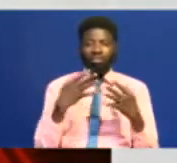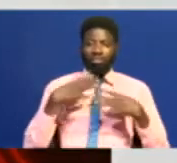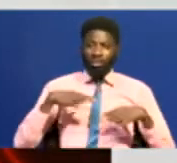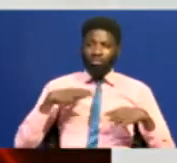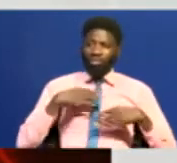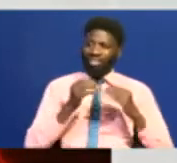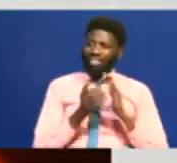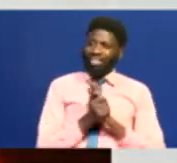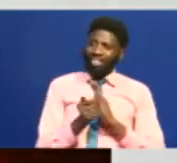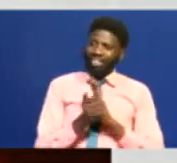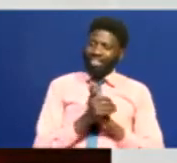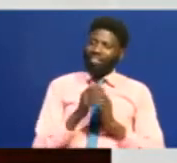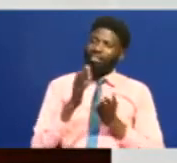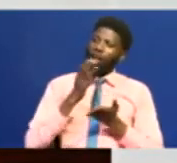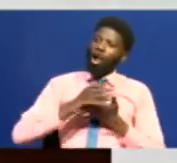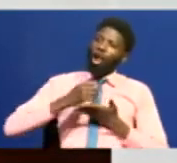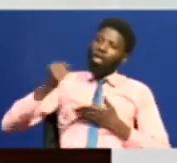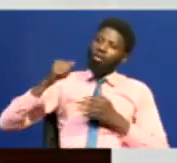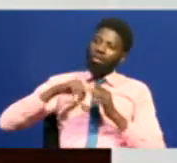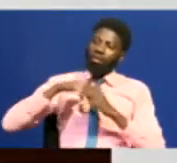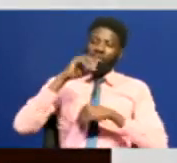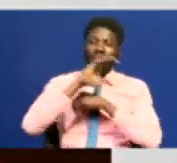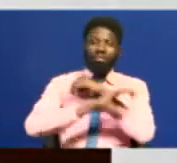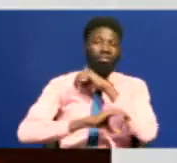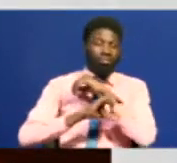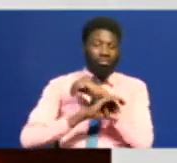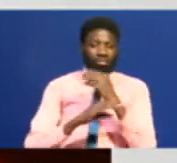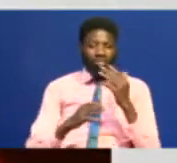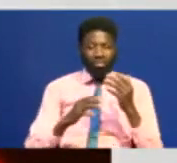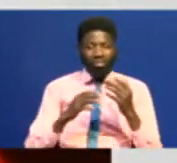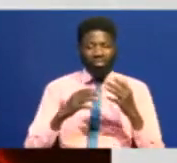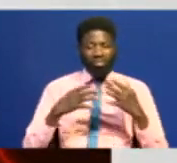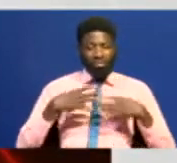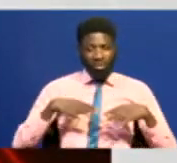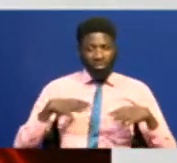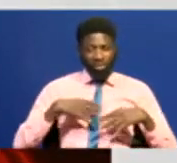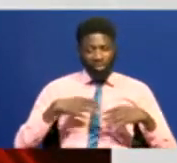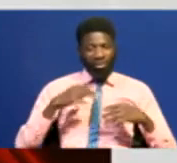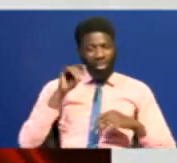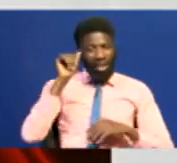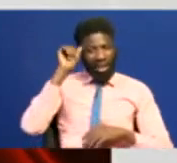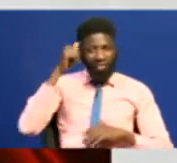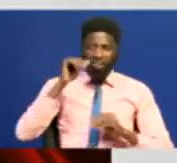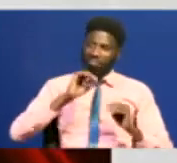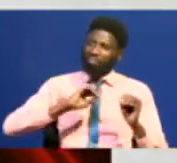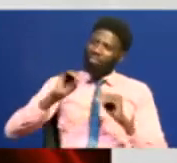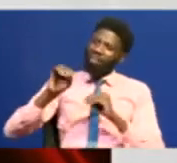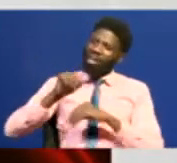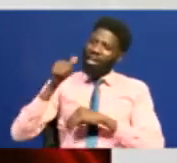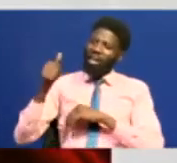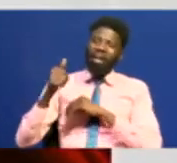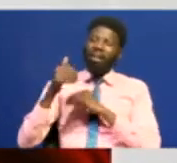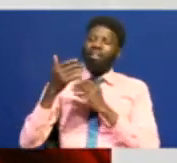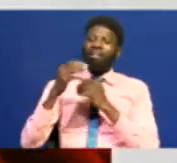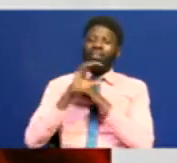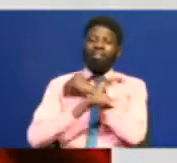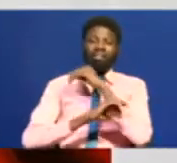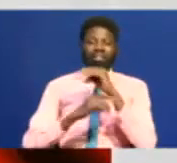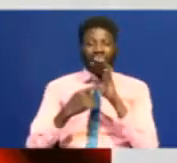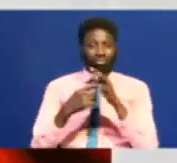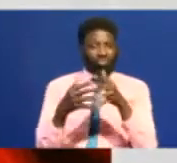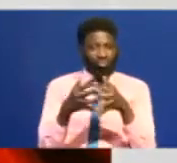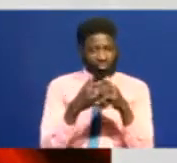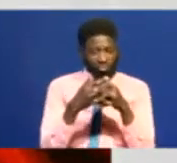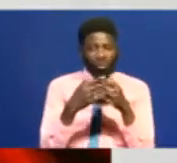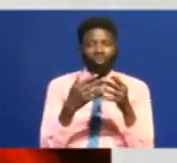brilliant young men and women who are brilliant going to this particular Silicon, even Valley in the United States. How can we make our own firms such as